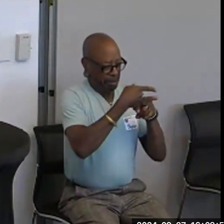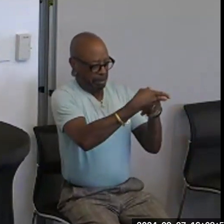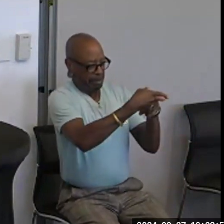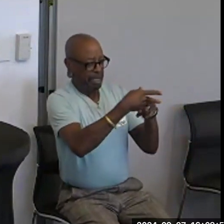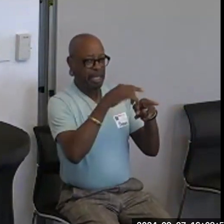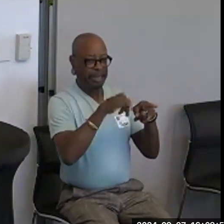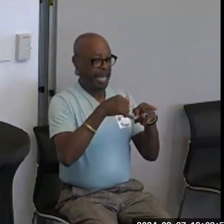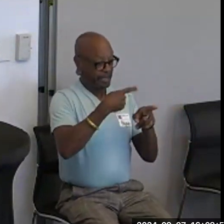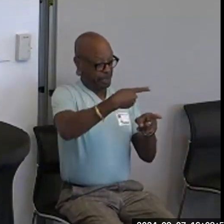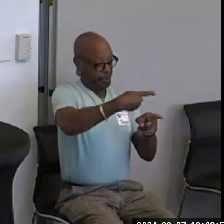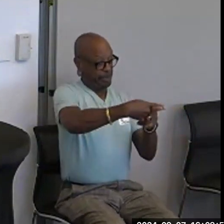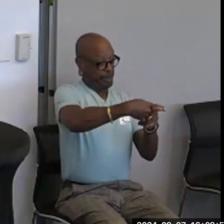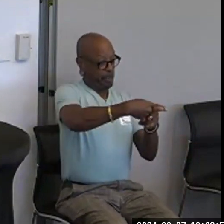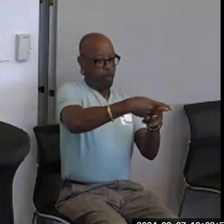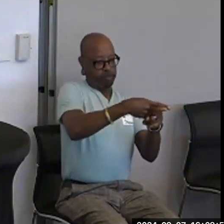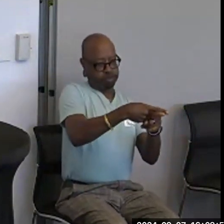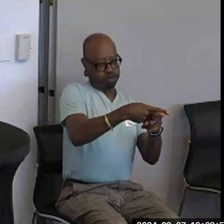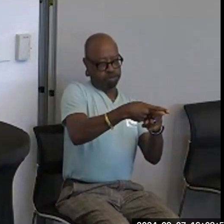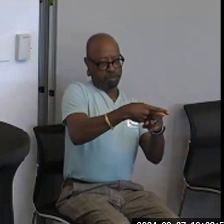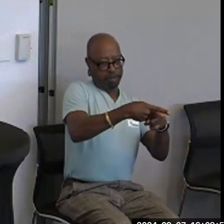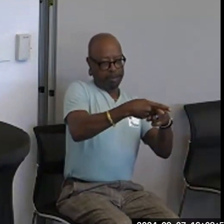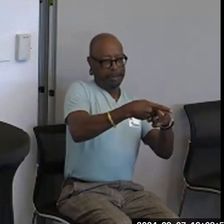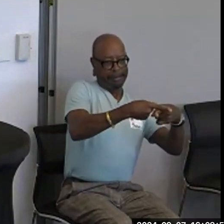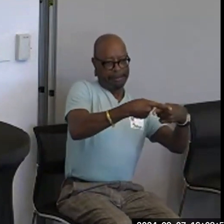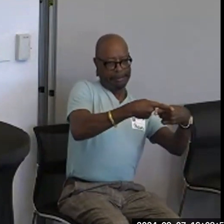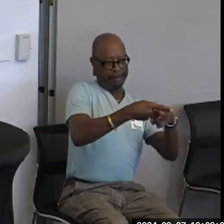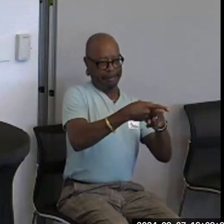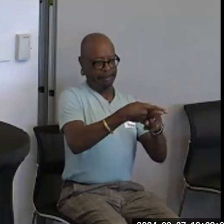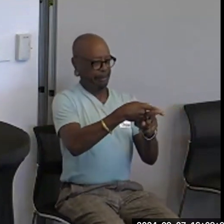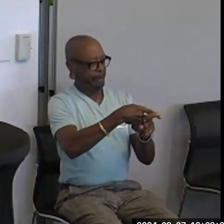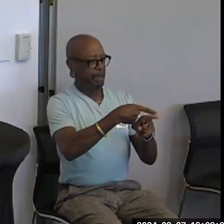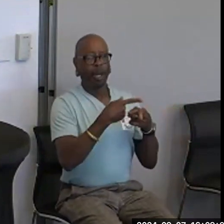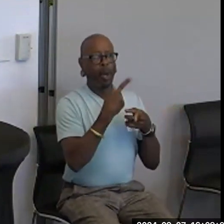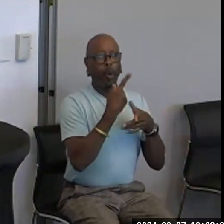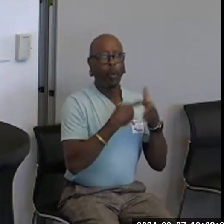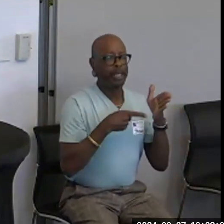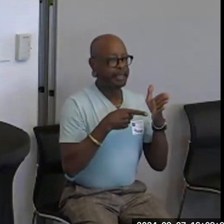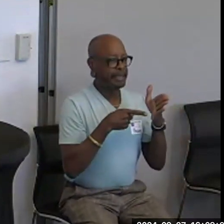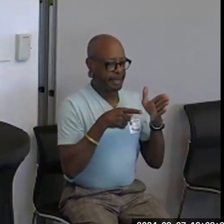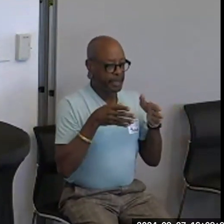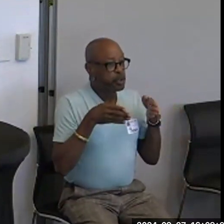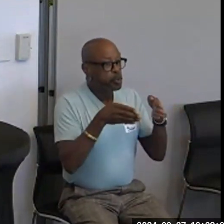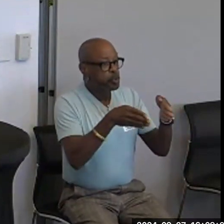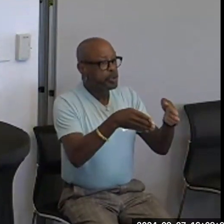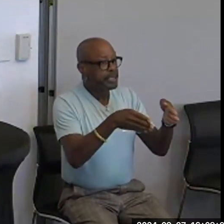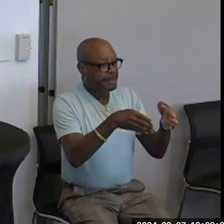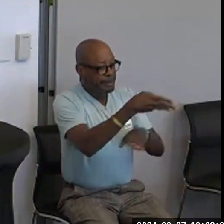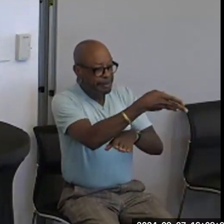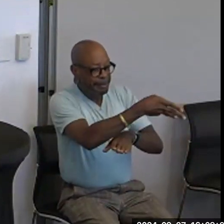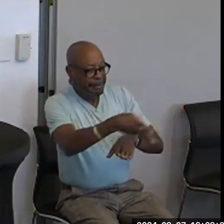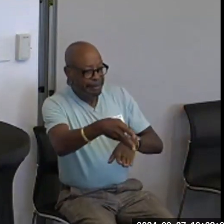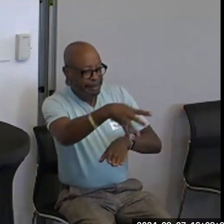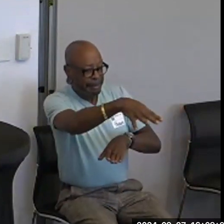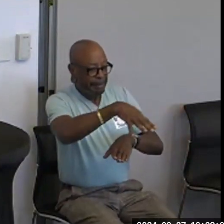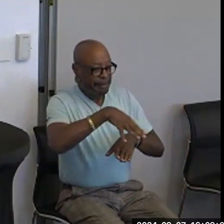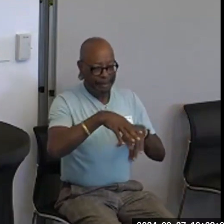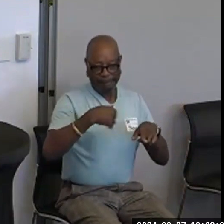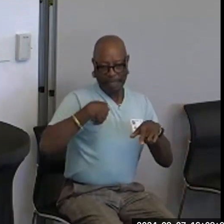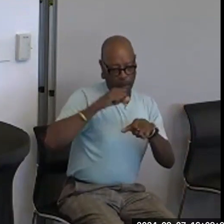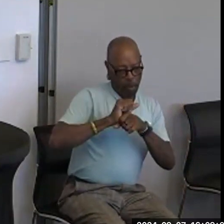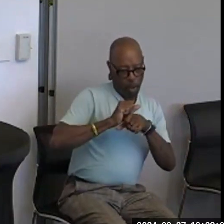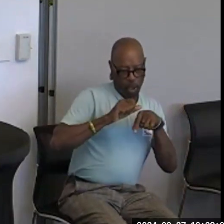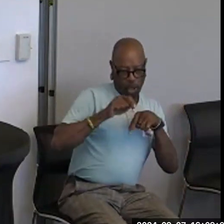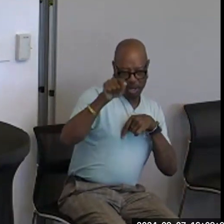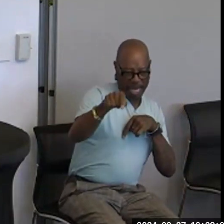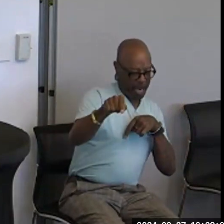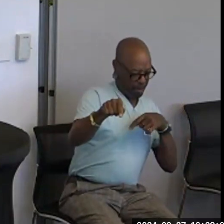like. What does the street sequence look like to my work, or wherever you're going. And